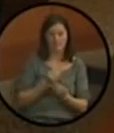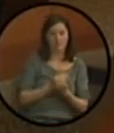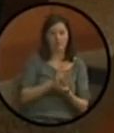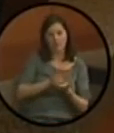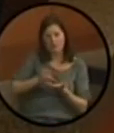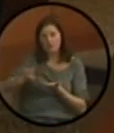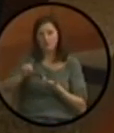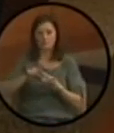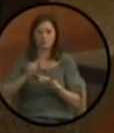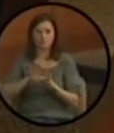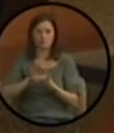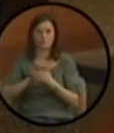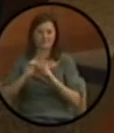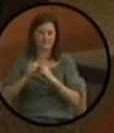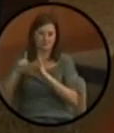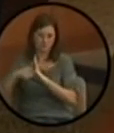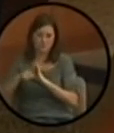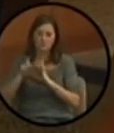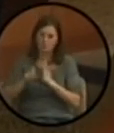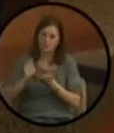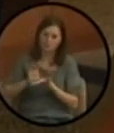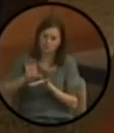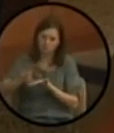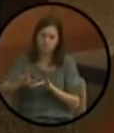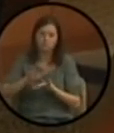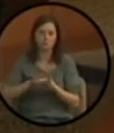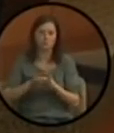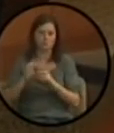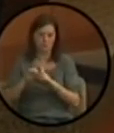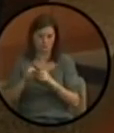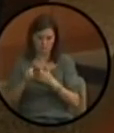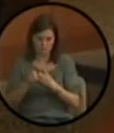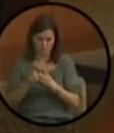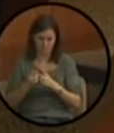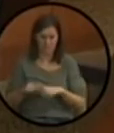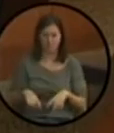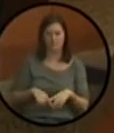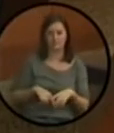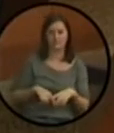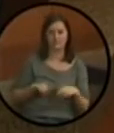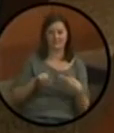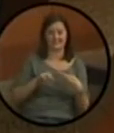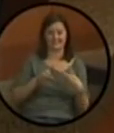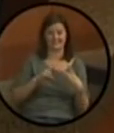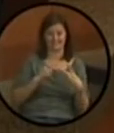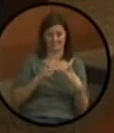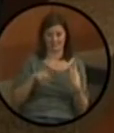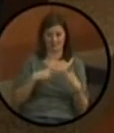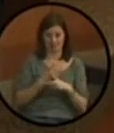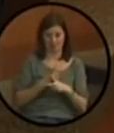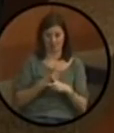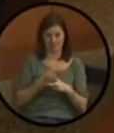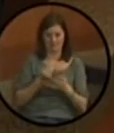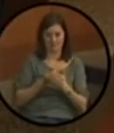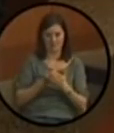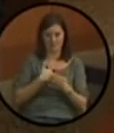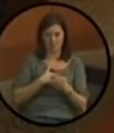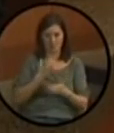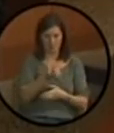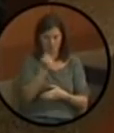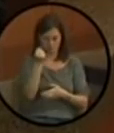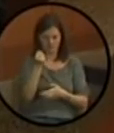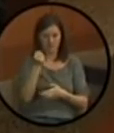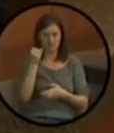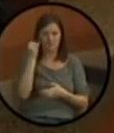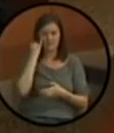district eventually, or are supposed to go to the school district eventually. On larger forfeitures, like we stop somebody